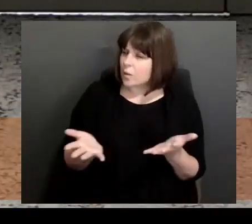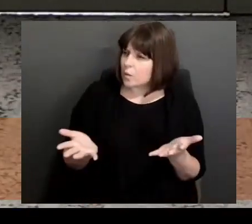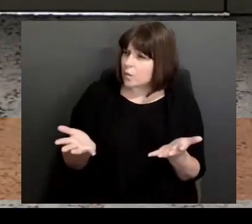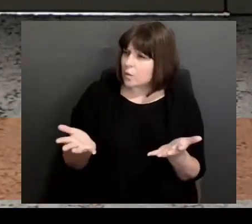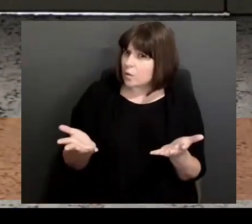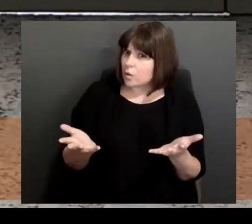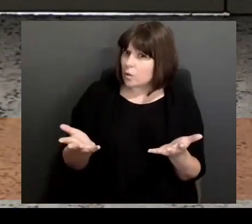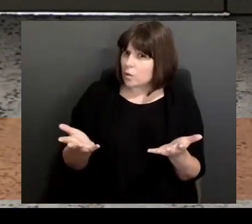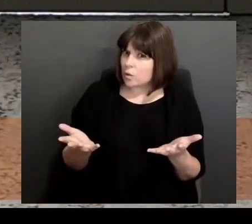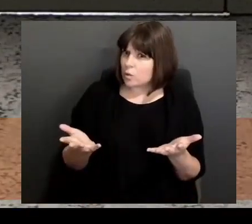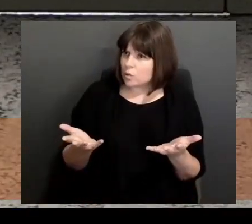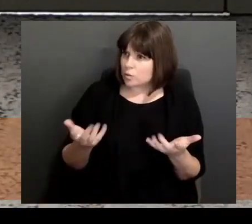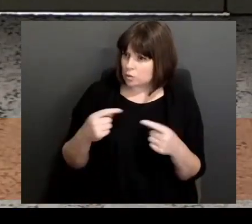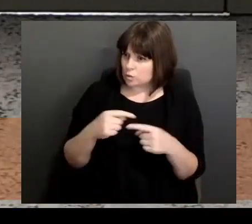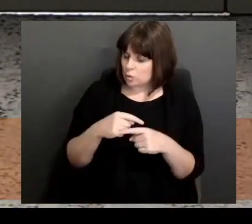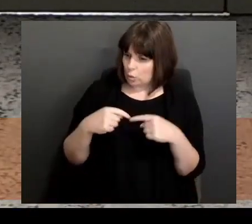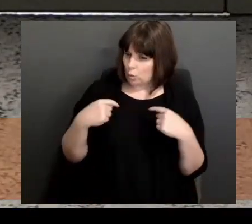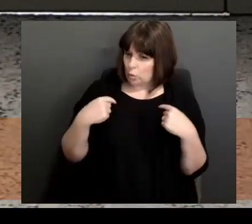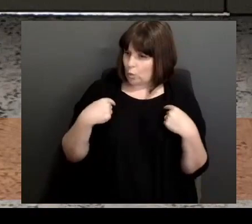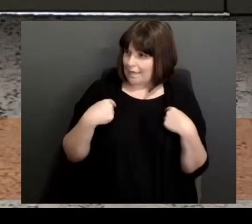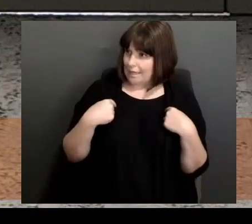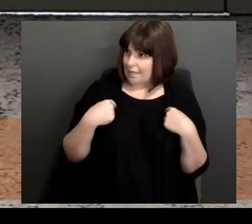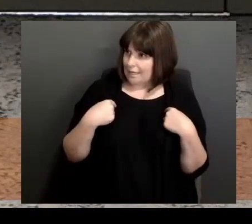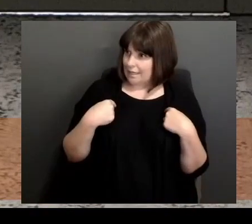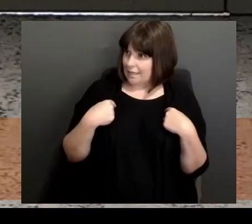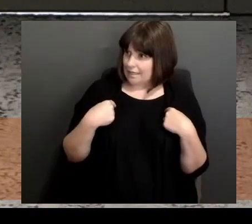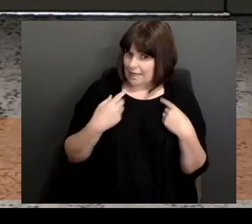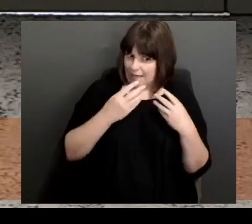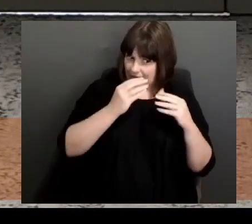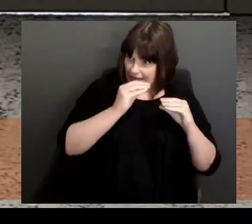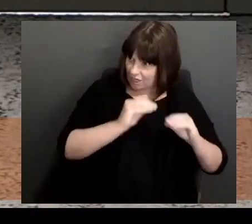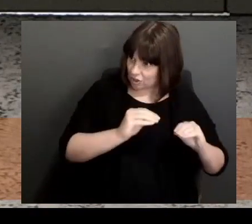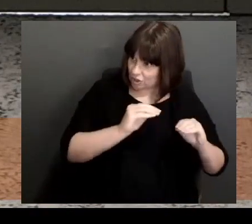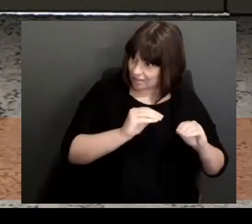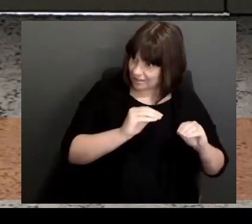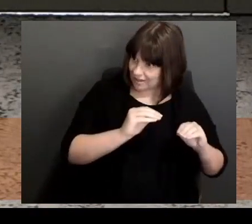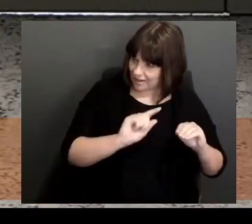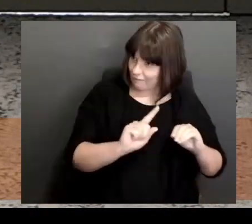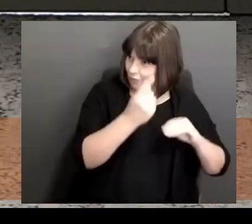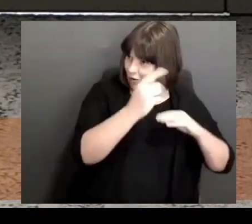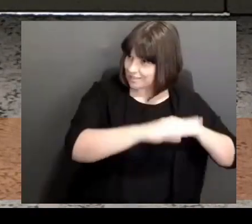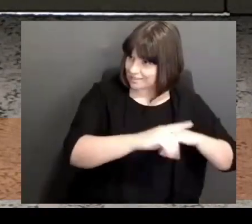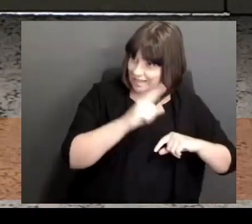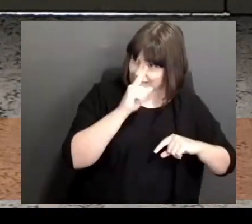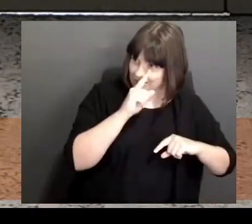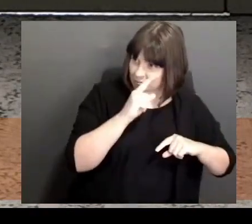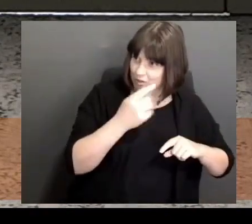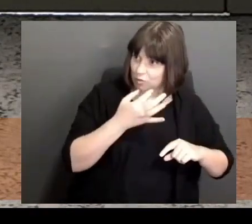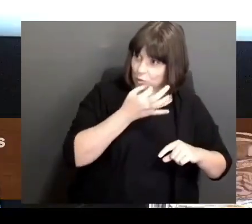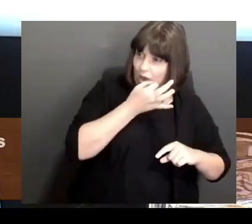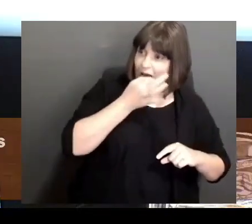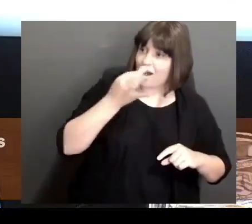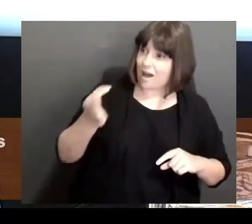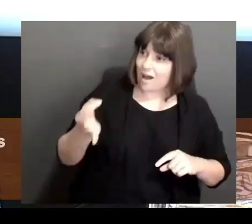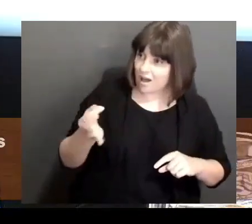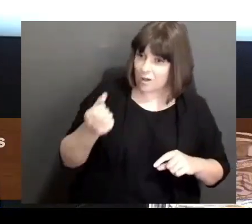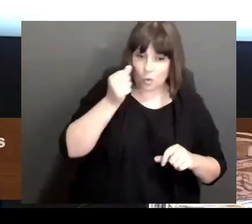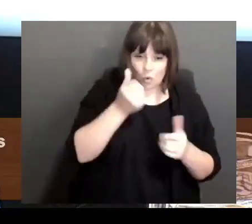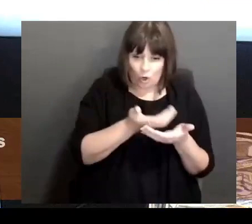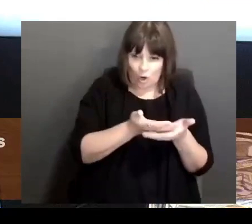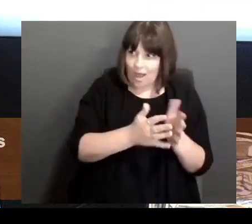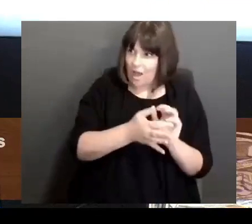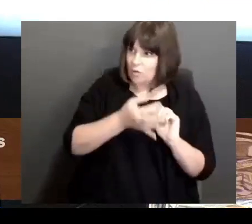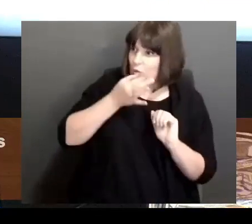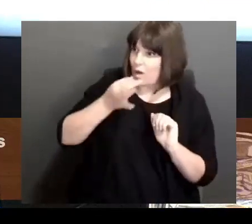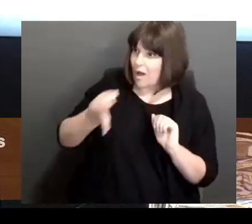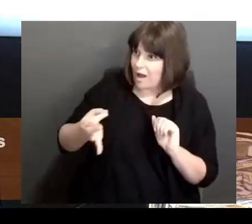create the wherewithal for First Nations people to ask for that and know what to ask for in the treaty process? Well, a lot